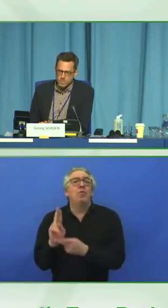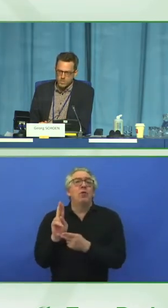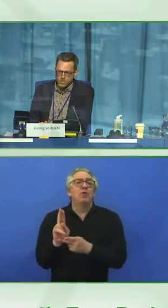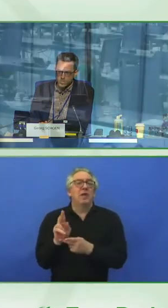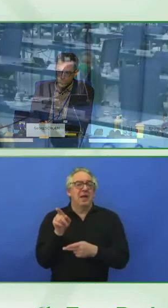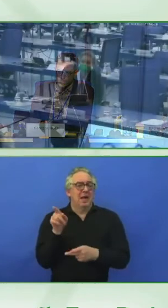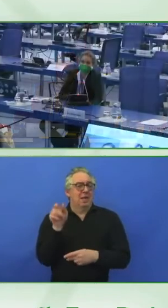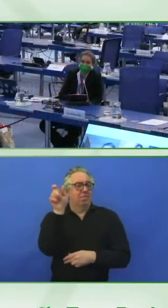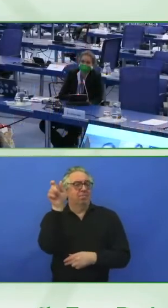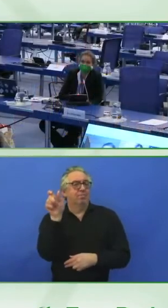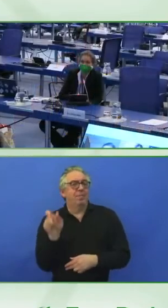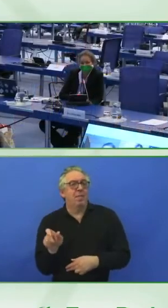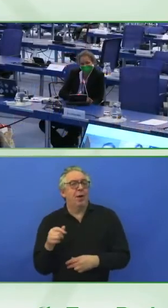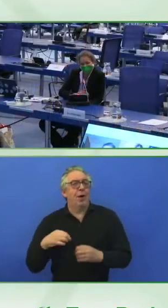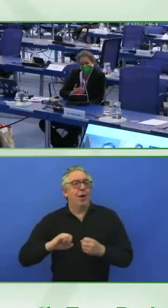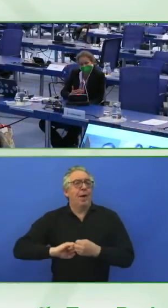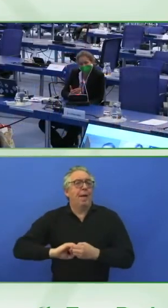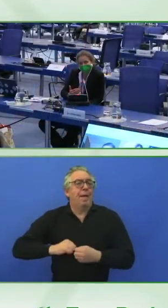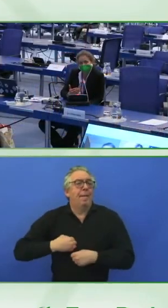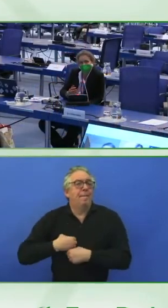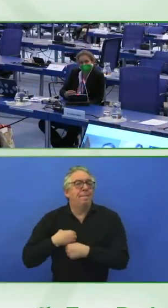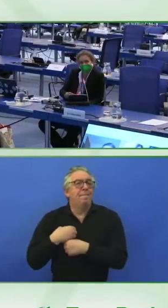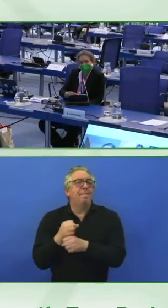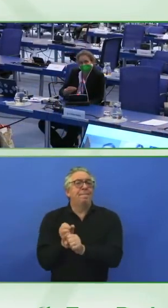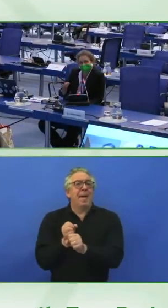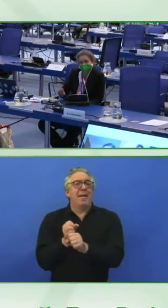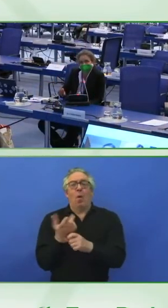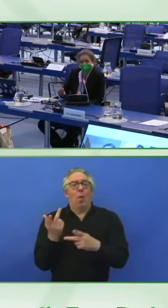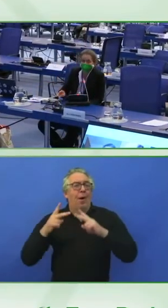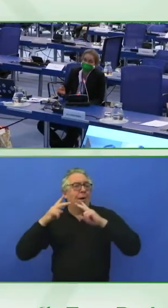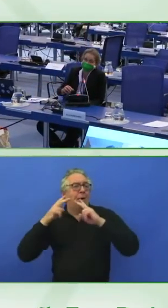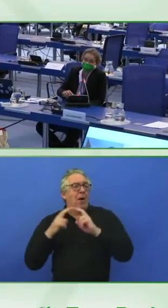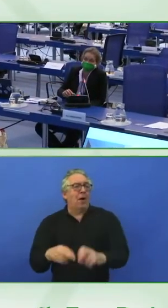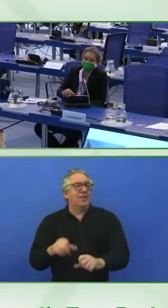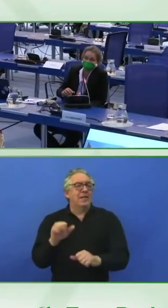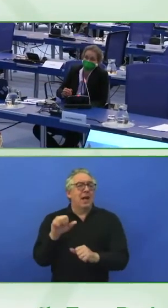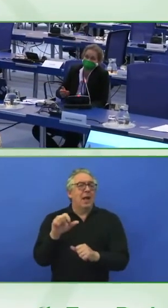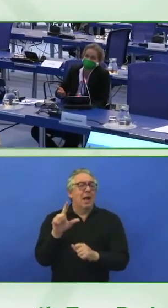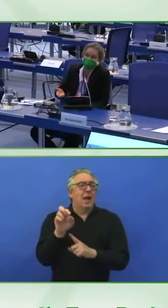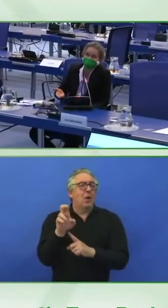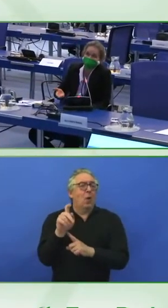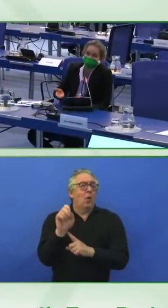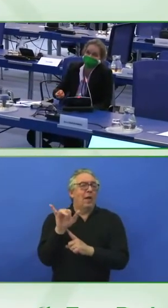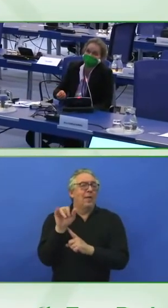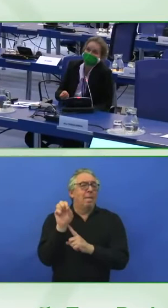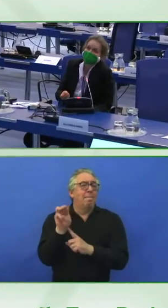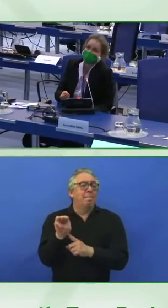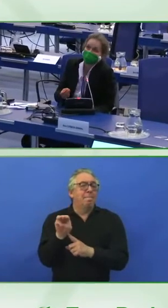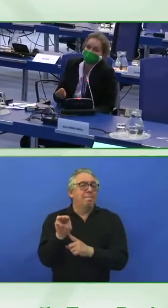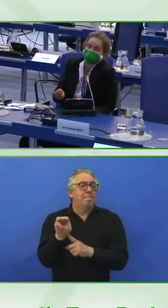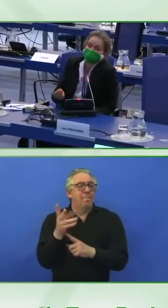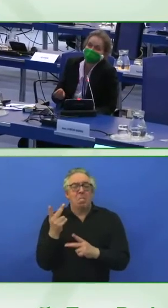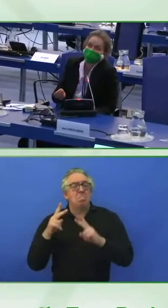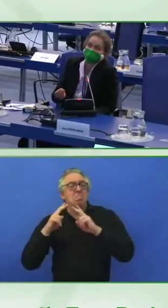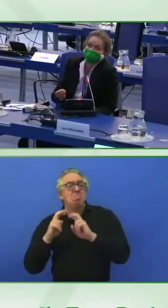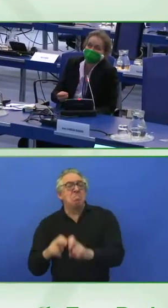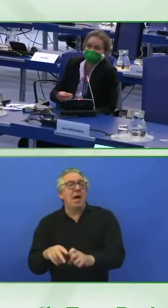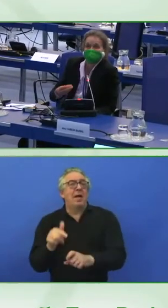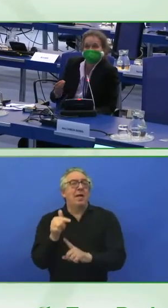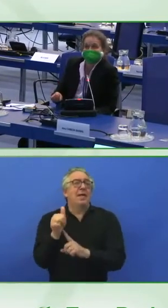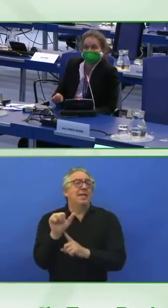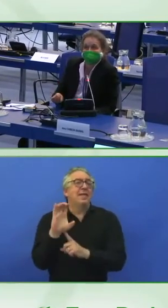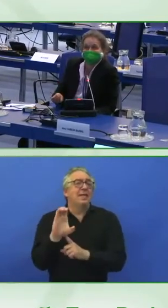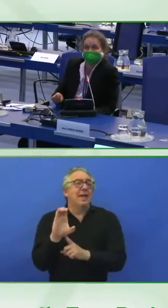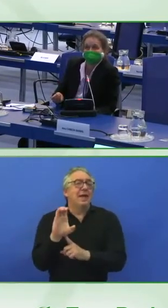example, TikTok, Instagram, and that way to send out messages, learning messages, to include better all